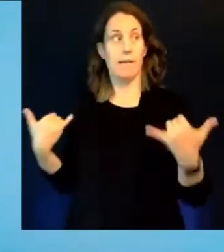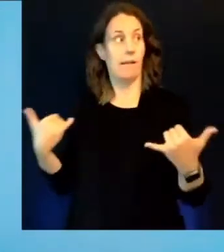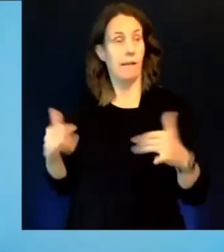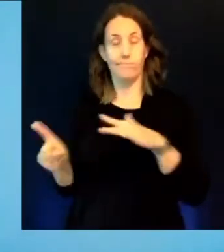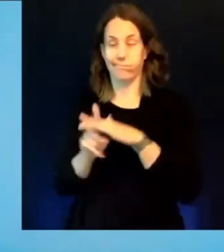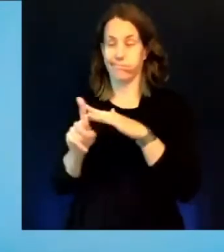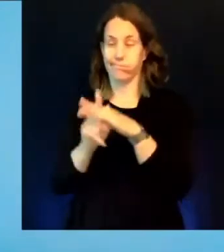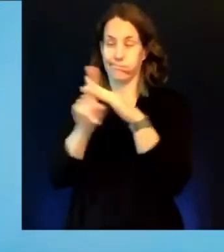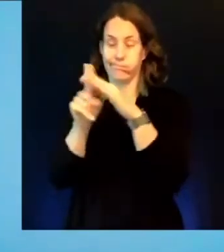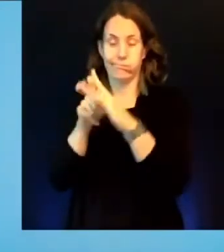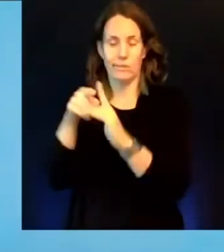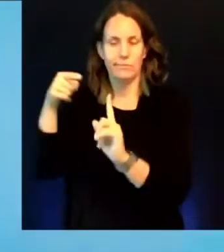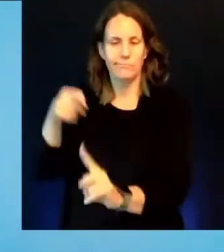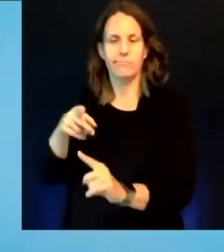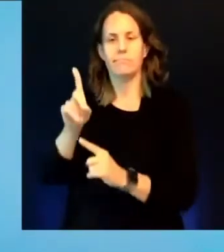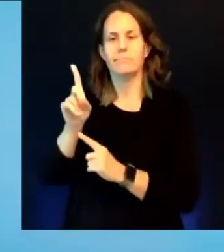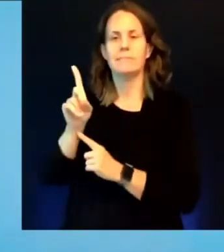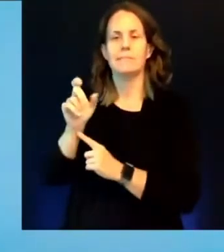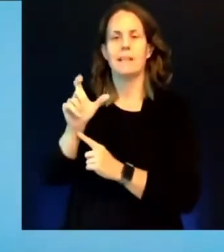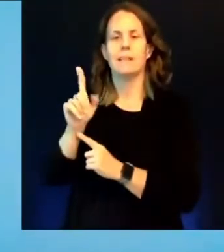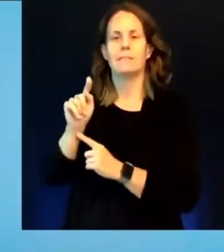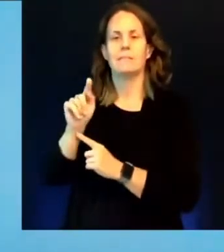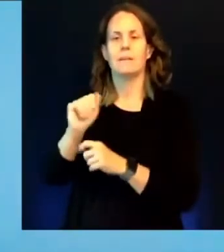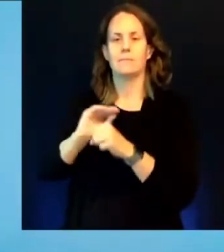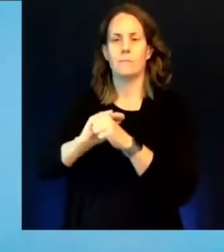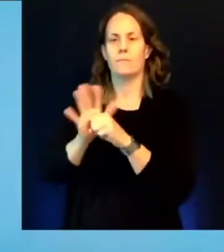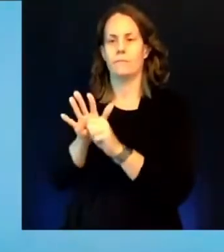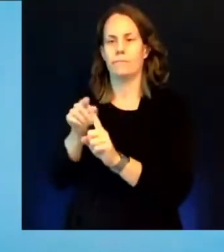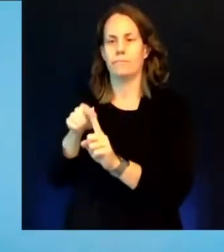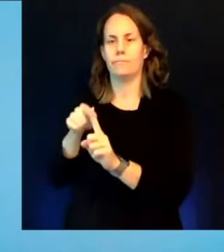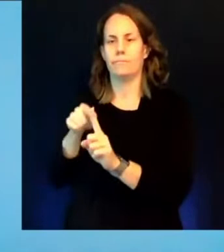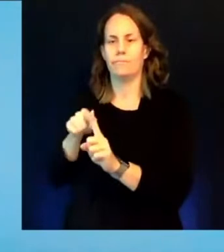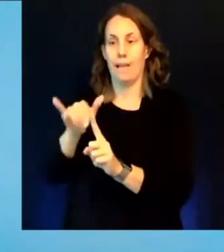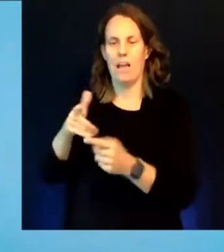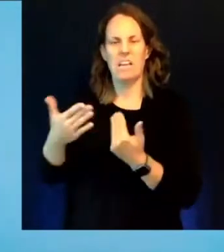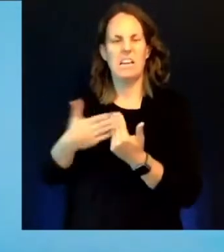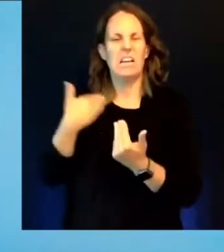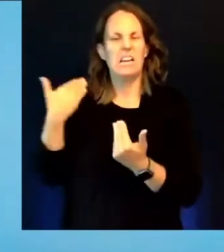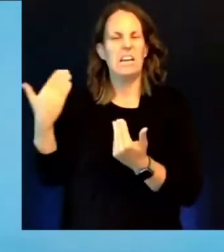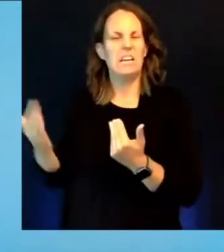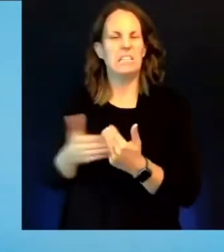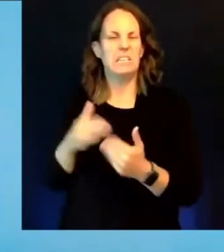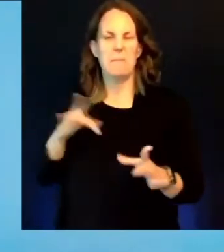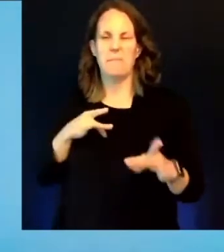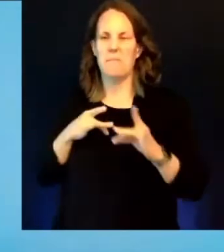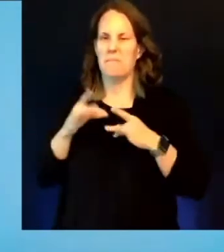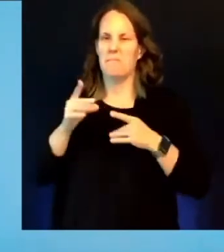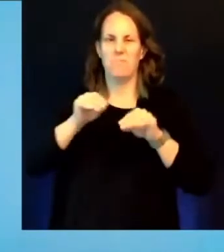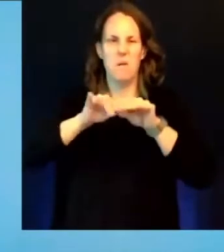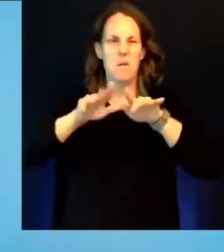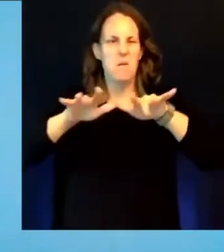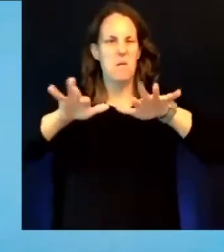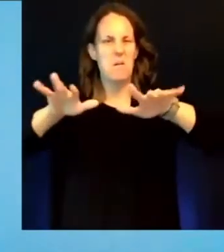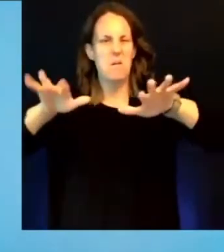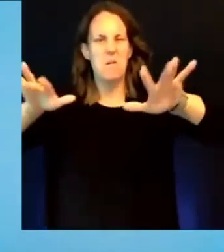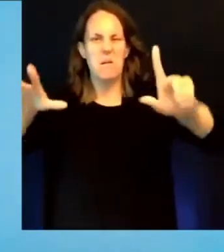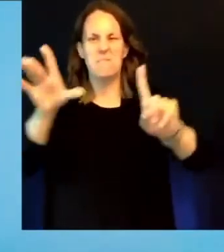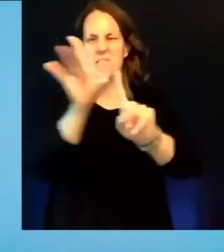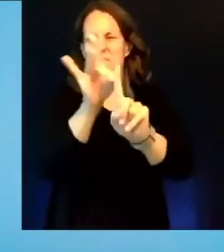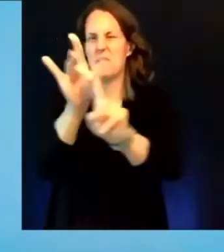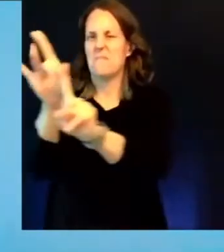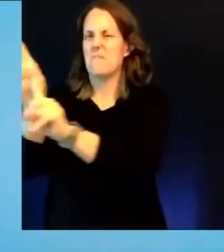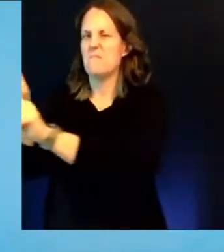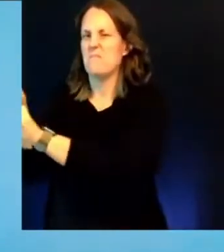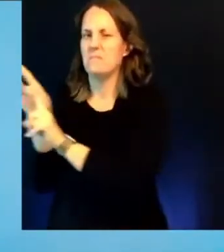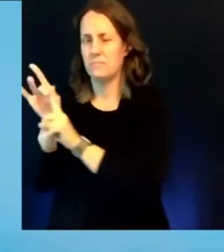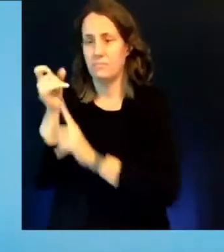among people who are vaccinated, fully vaccinated with Delta as compared to previous circulating strains of COVID-19. With